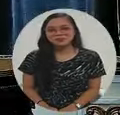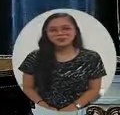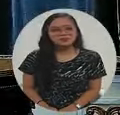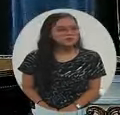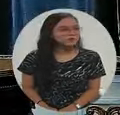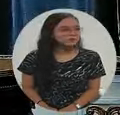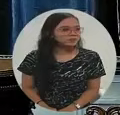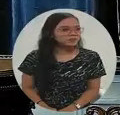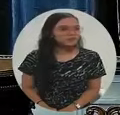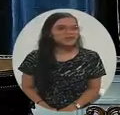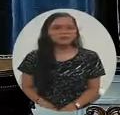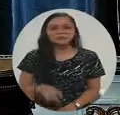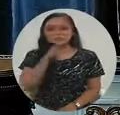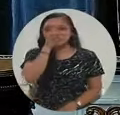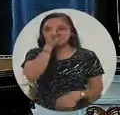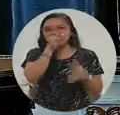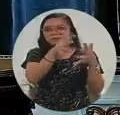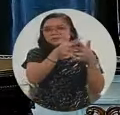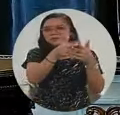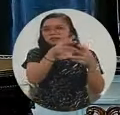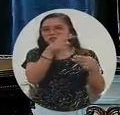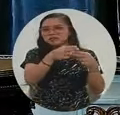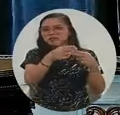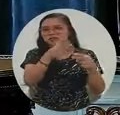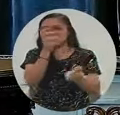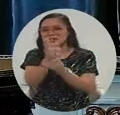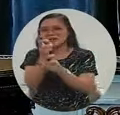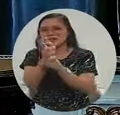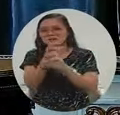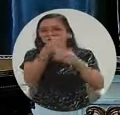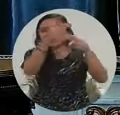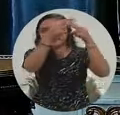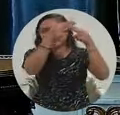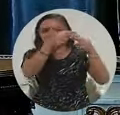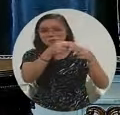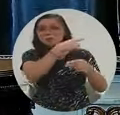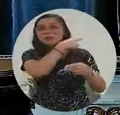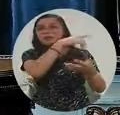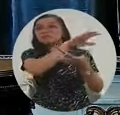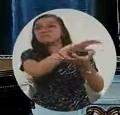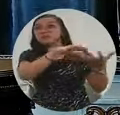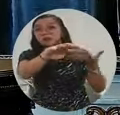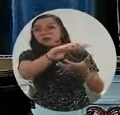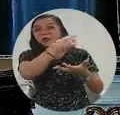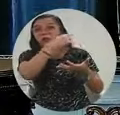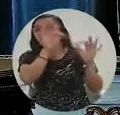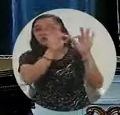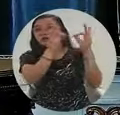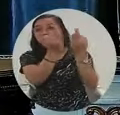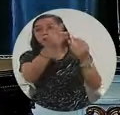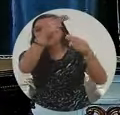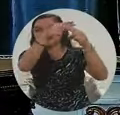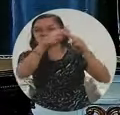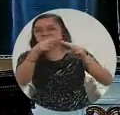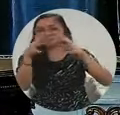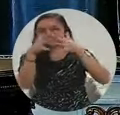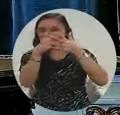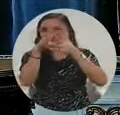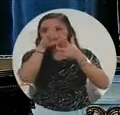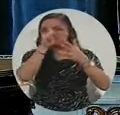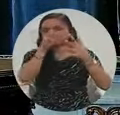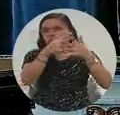Ang makalisura sa kinibuhi, kini mga Amerikano. Nga, mga akong pamilya, sagol naman. Na Amerikano,